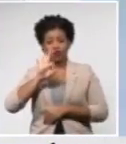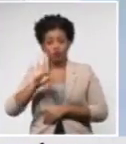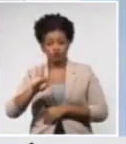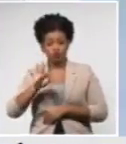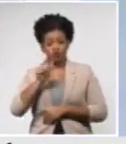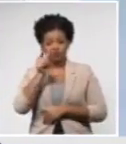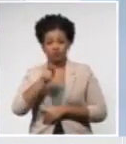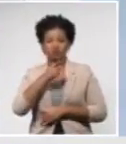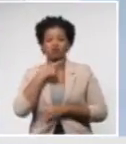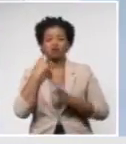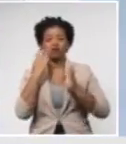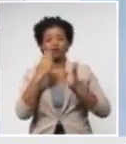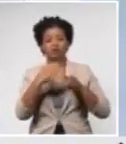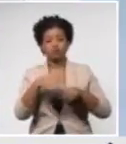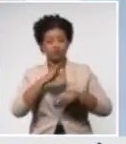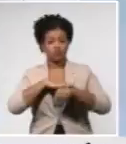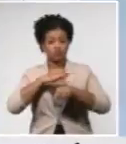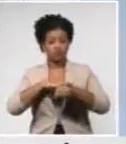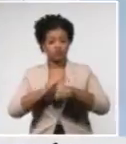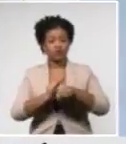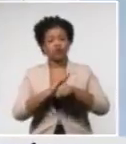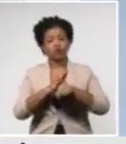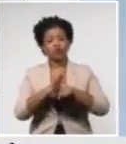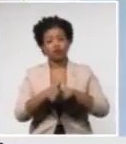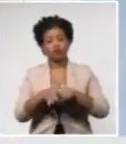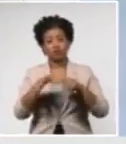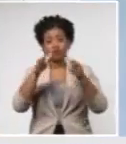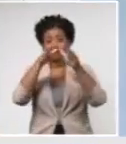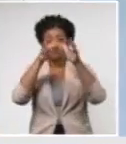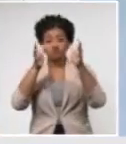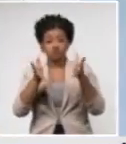6,856 people who died yesterday